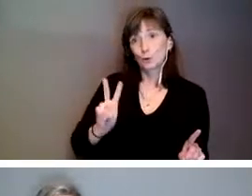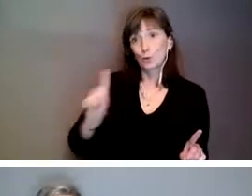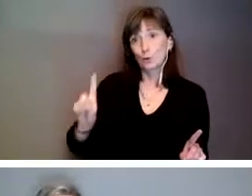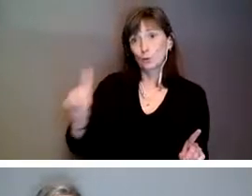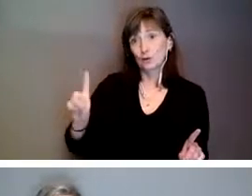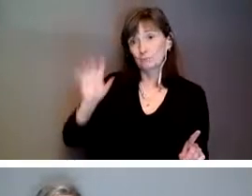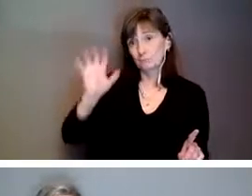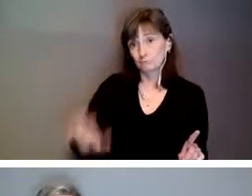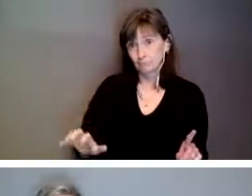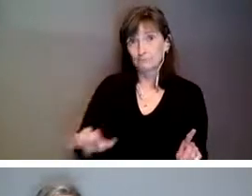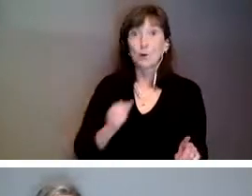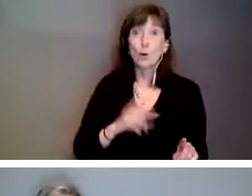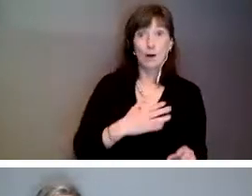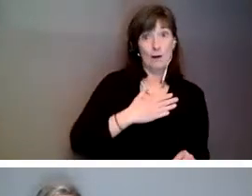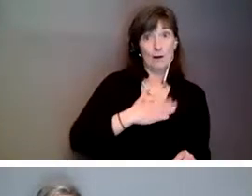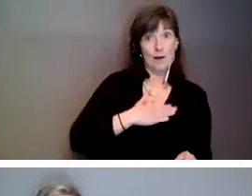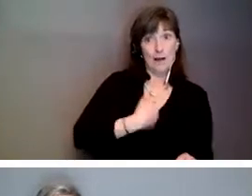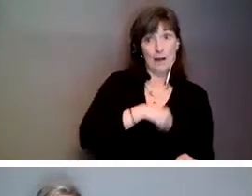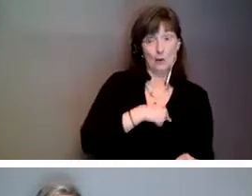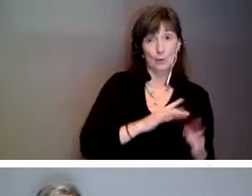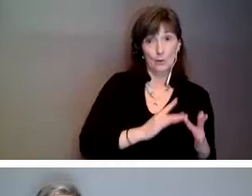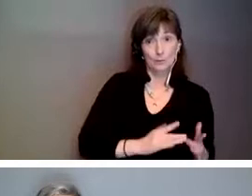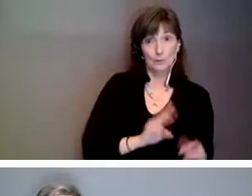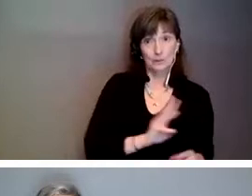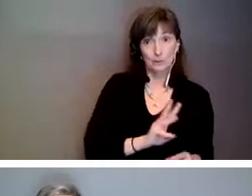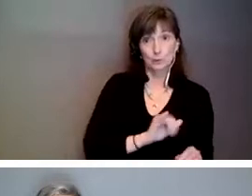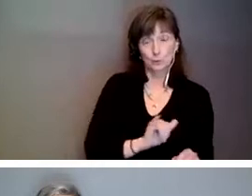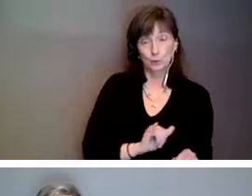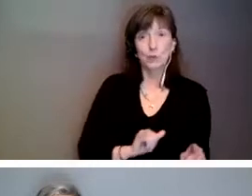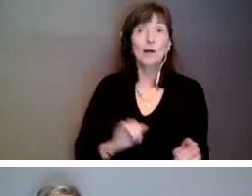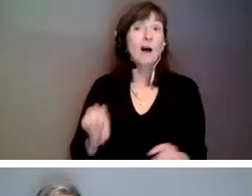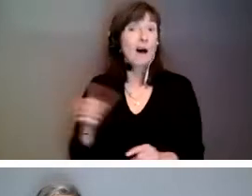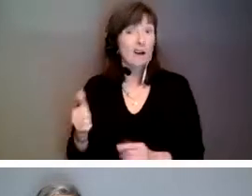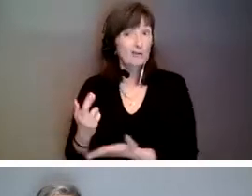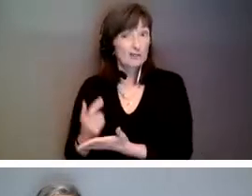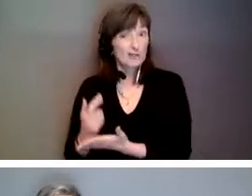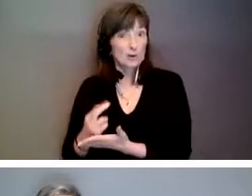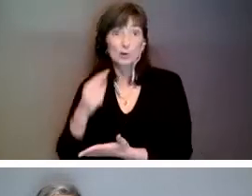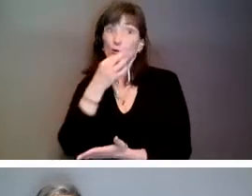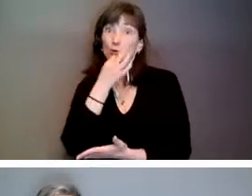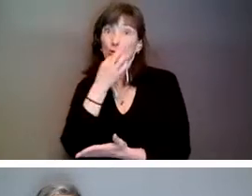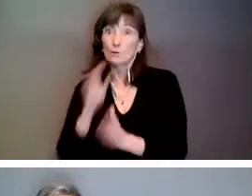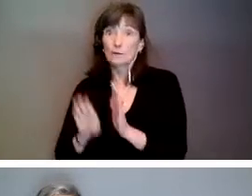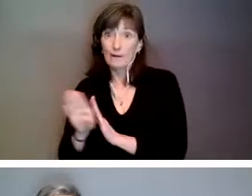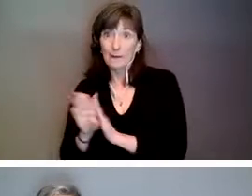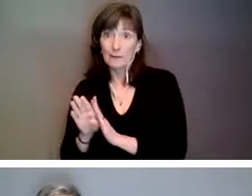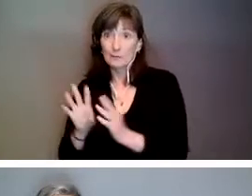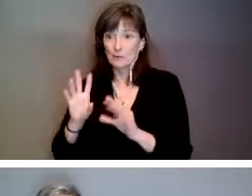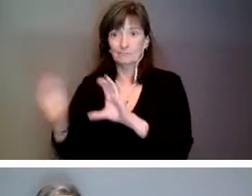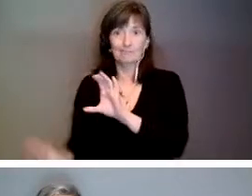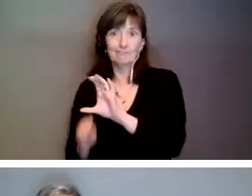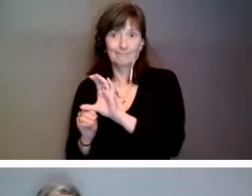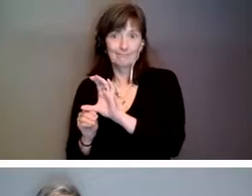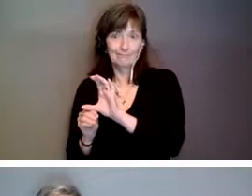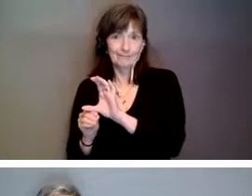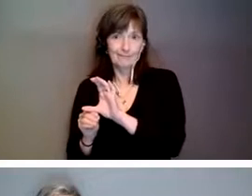our website as well. We're also producing a new resource that will be posted with this webinar on elder